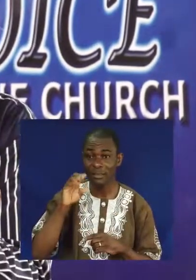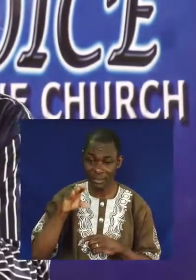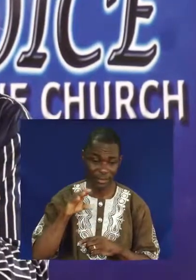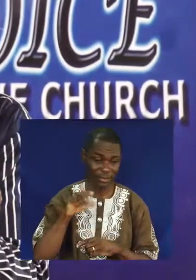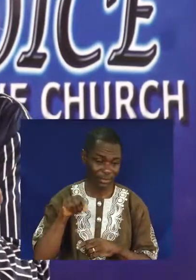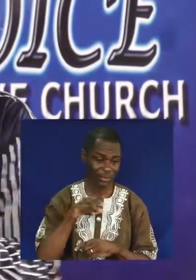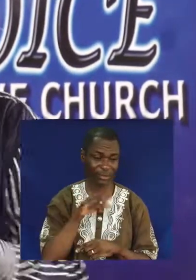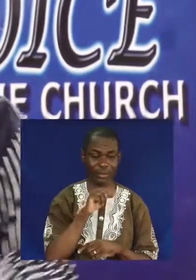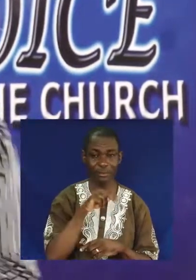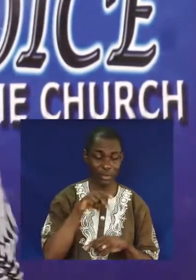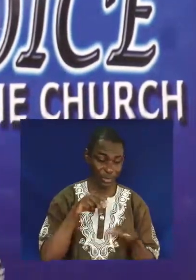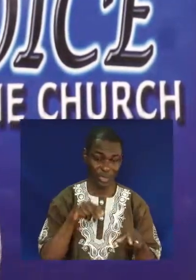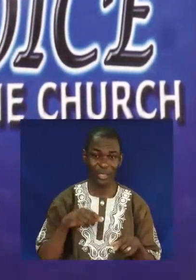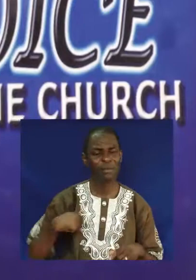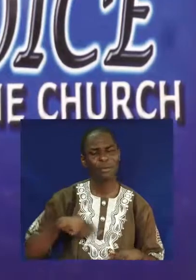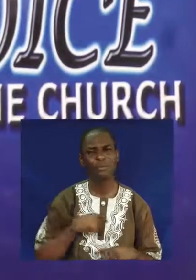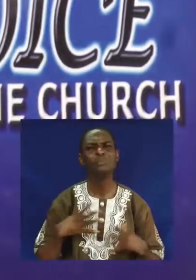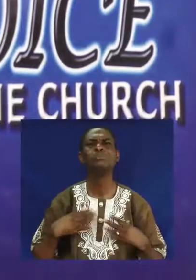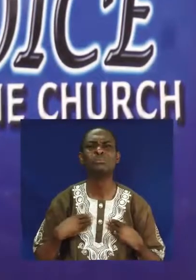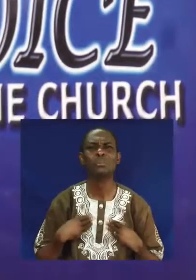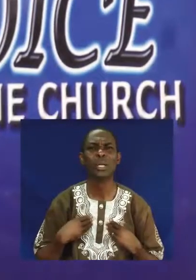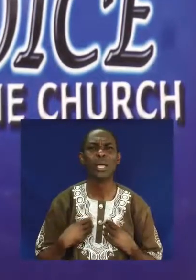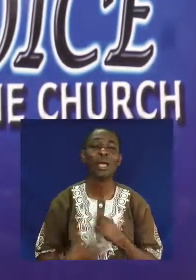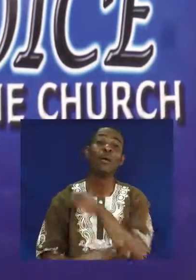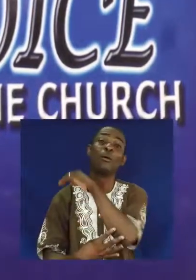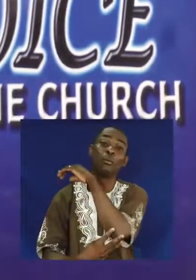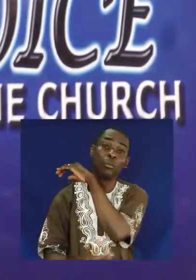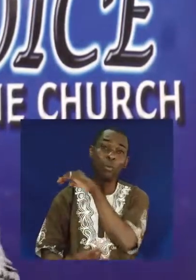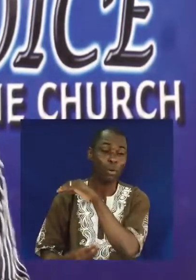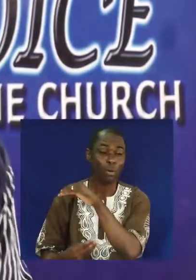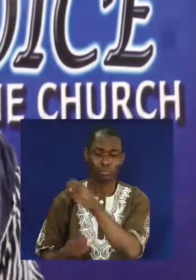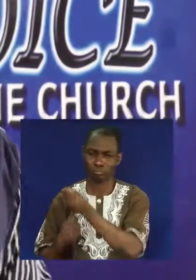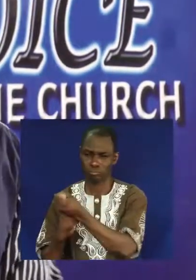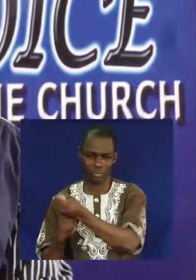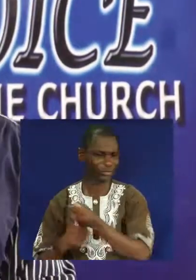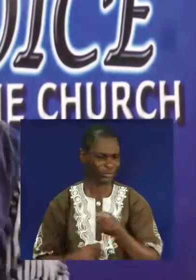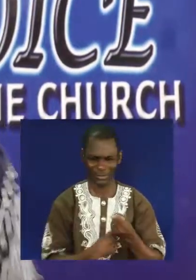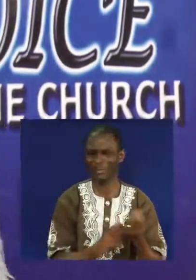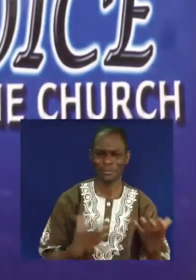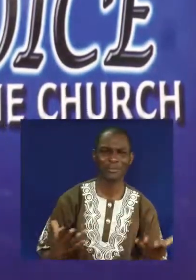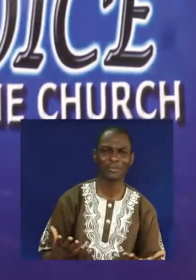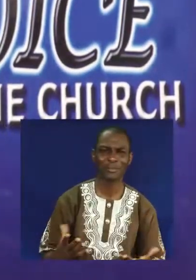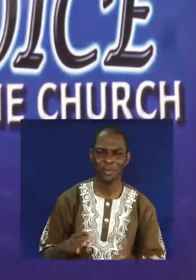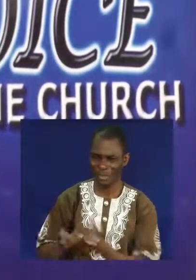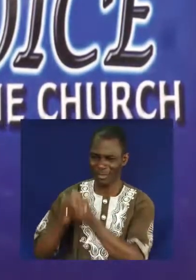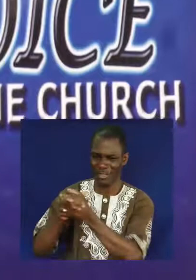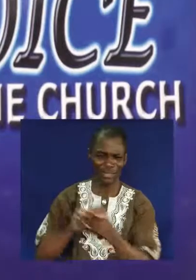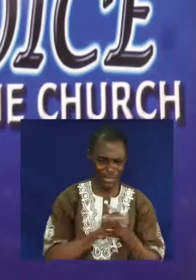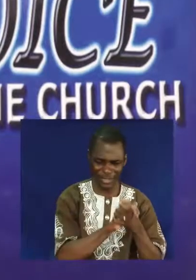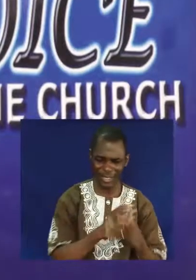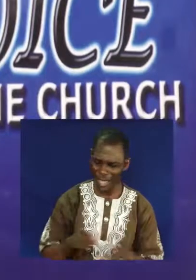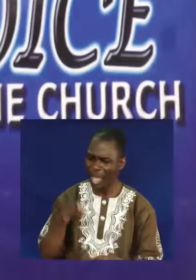yo o man no se enye yo. Dr. Ephraim Amo se e ye asem a eda ho